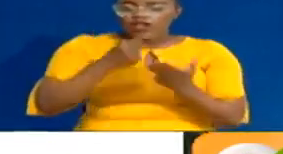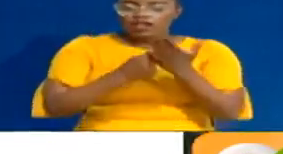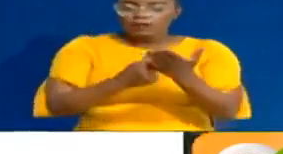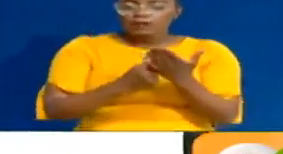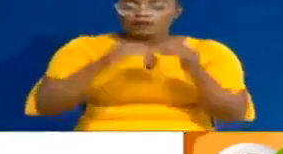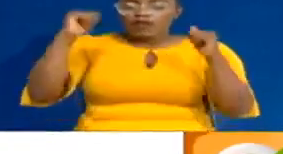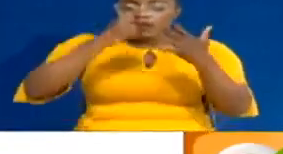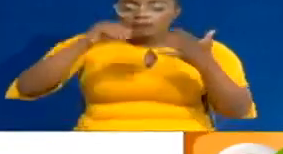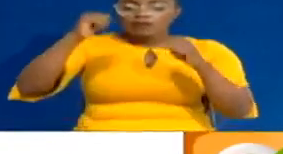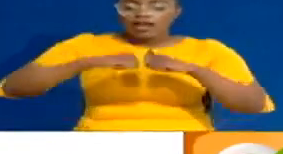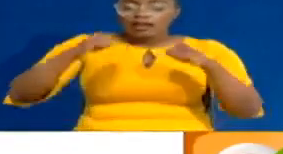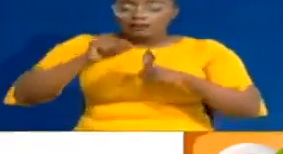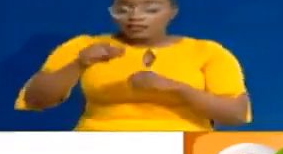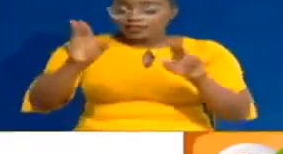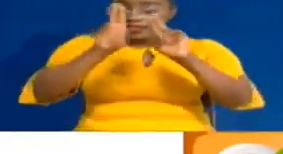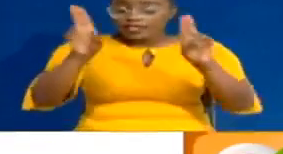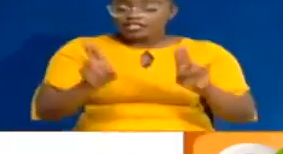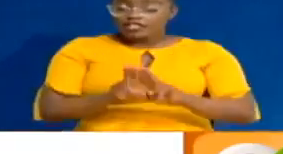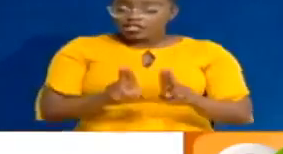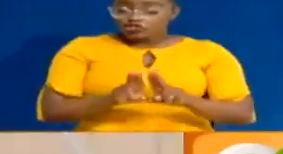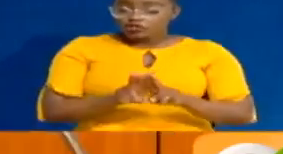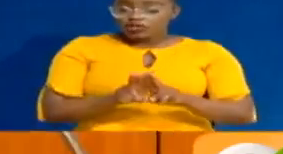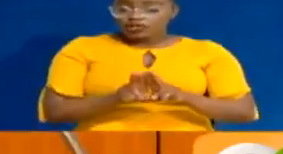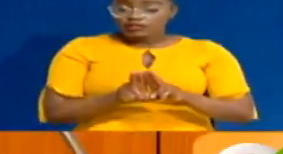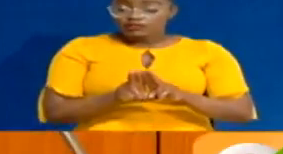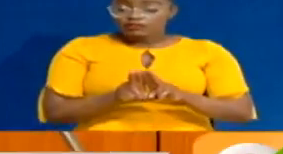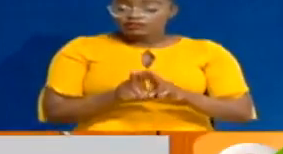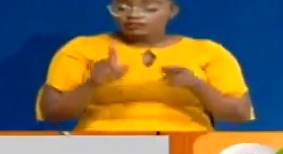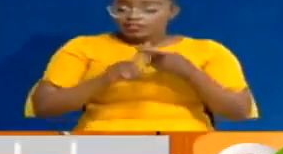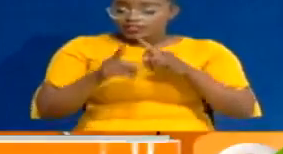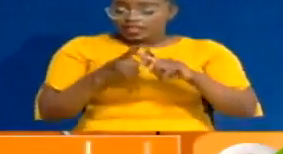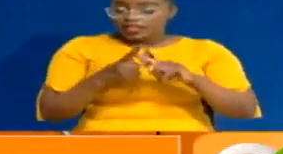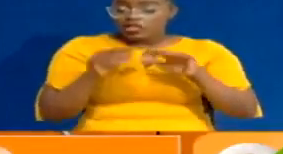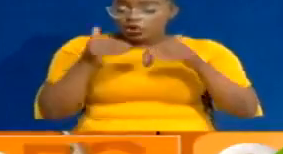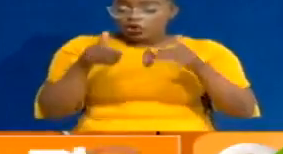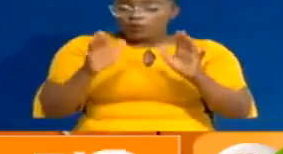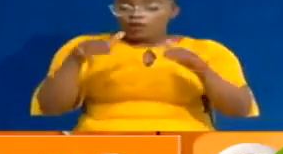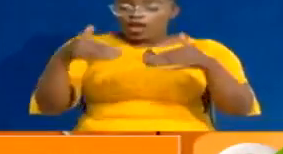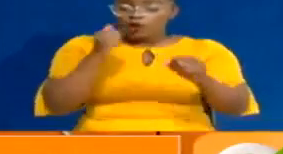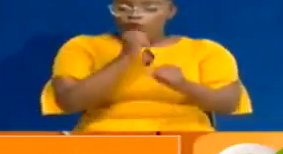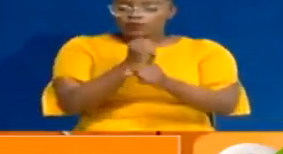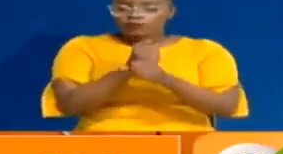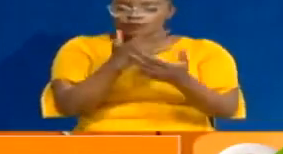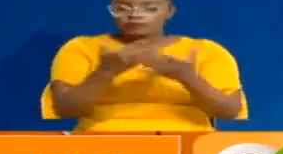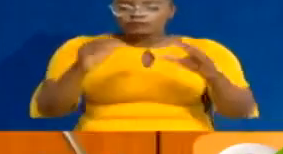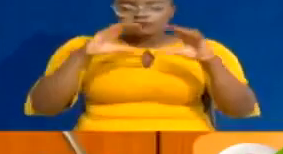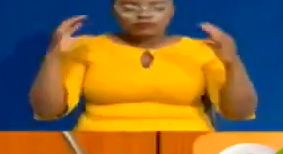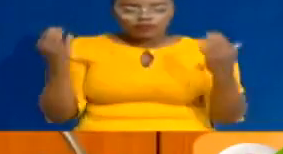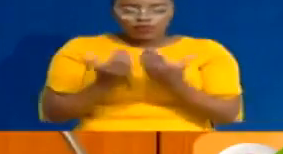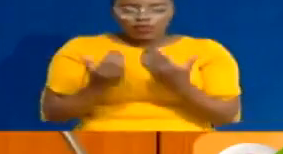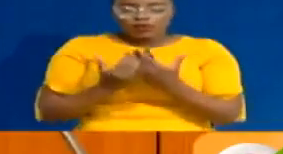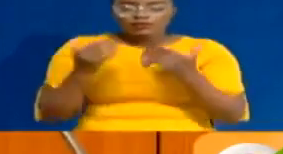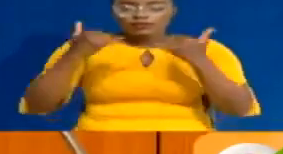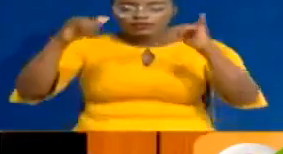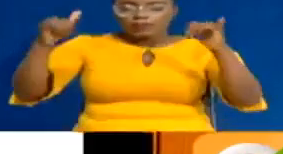approved agreements. Is this an international standard or way of doing things worldwide, especially